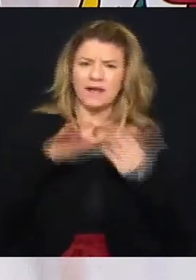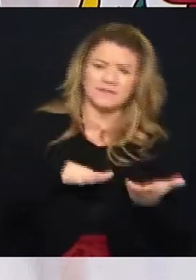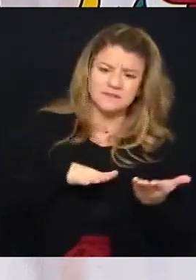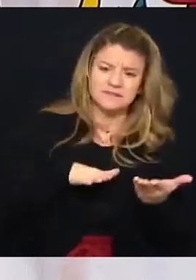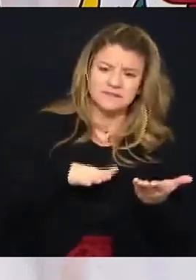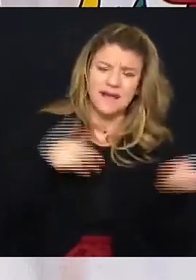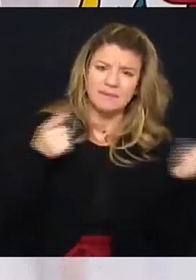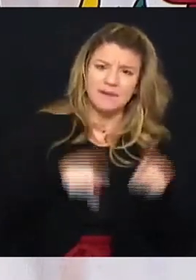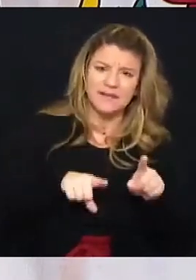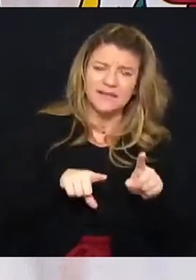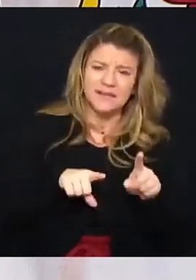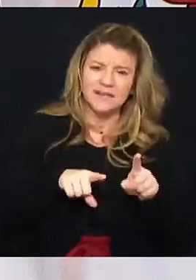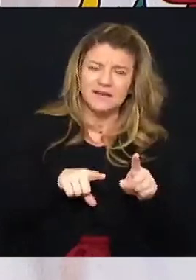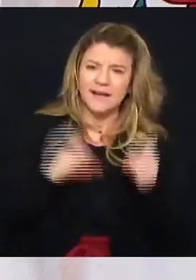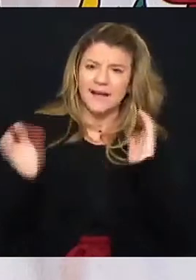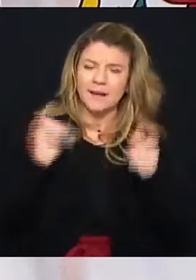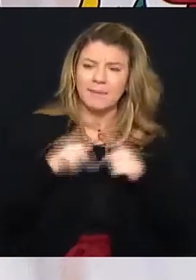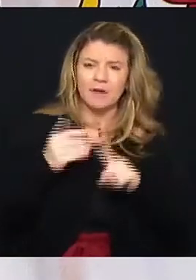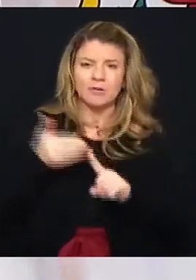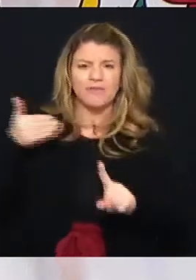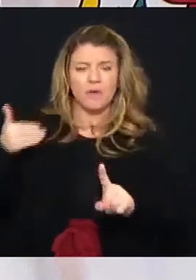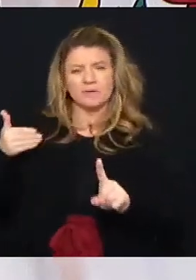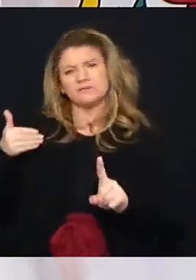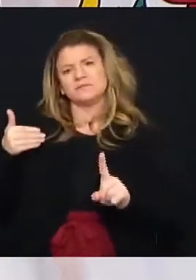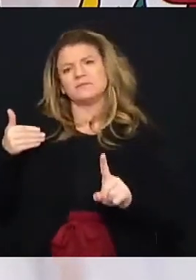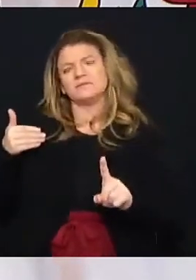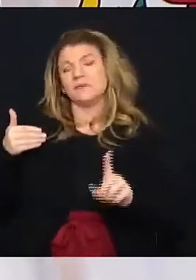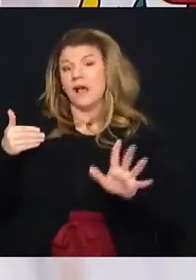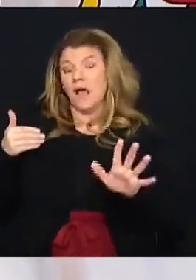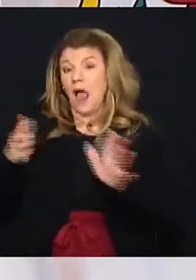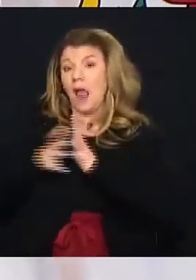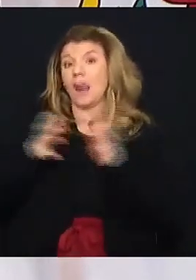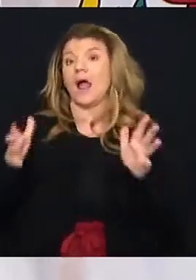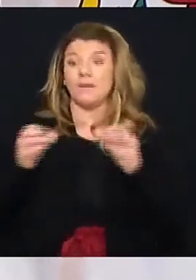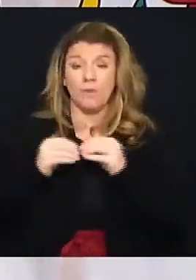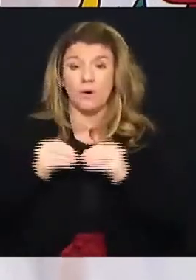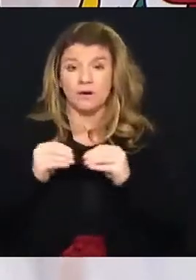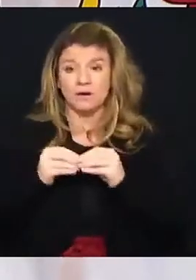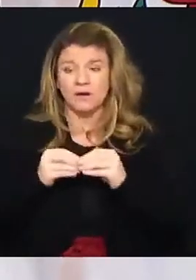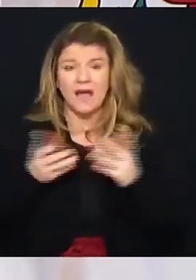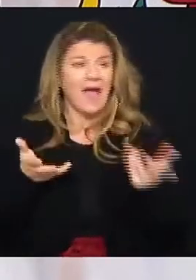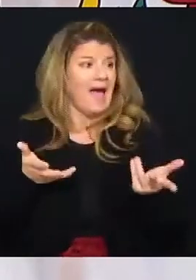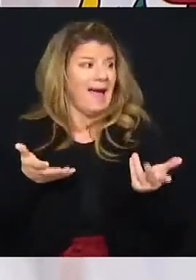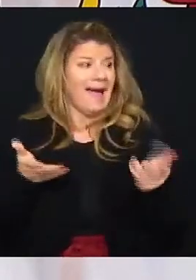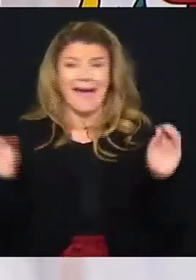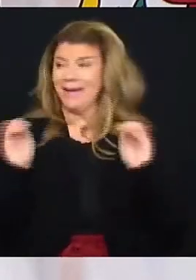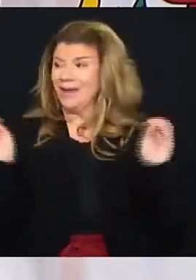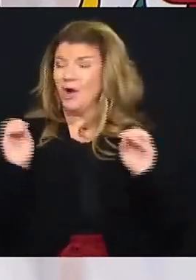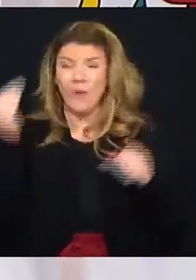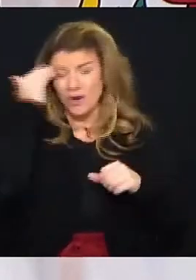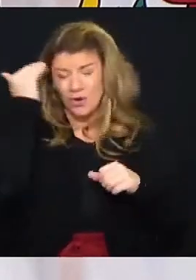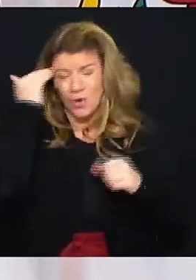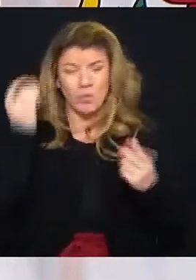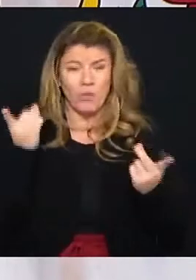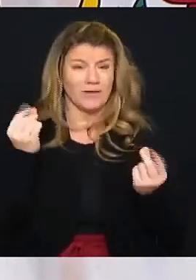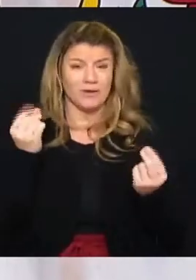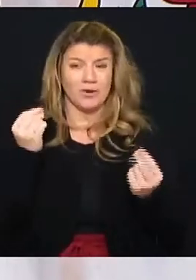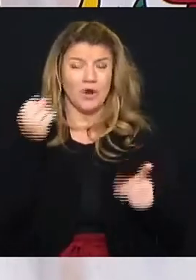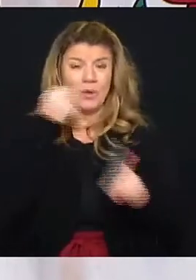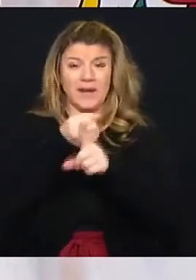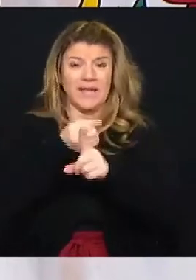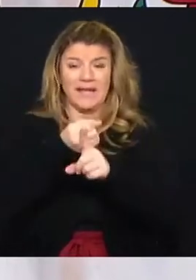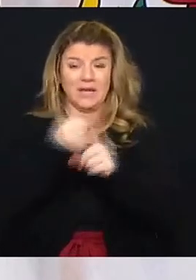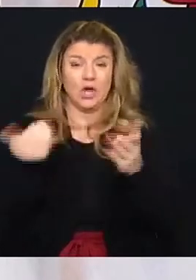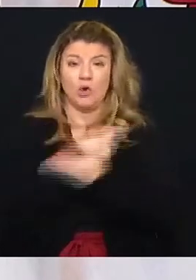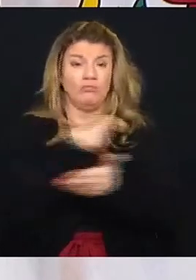watch than on President Trump's watch. Way more. And nobody knew what to do when this thing hit